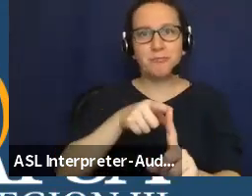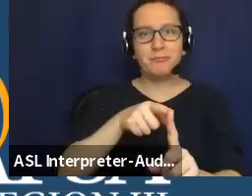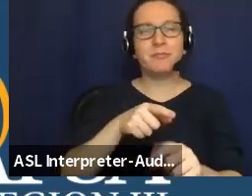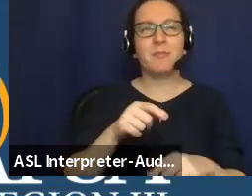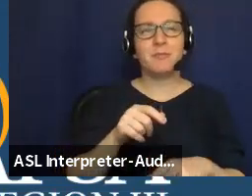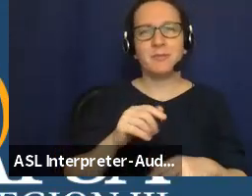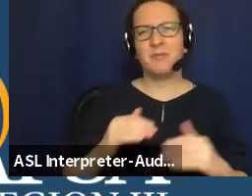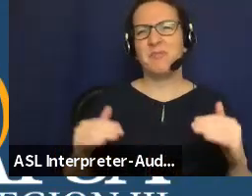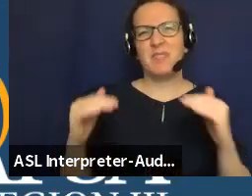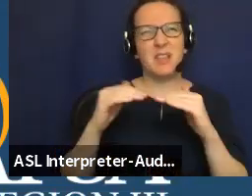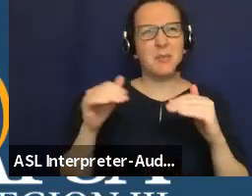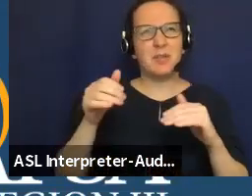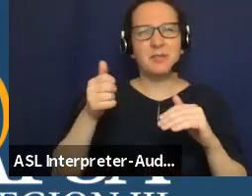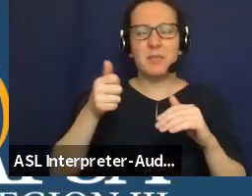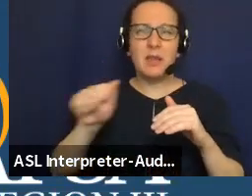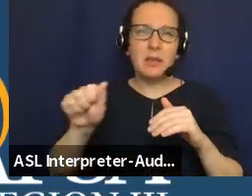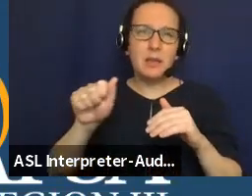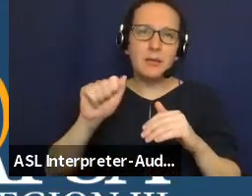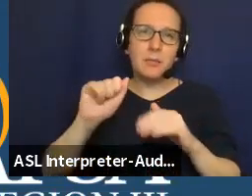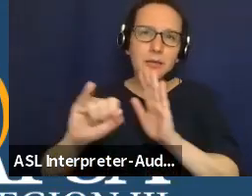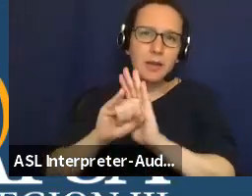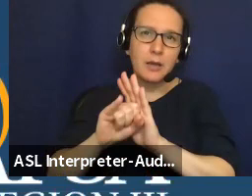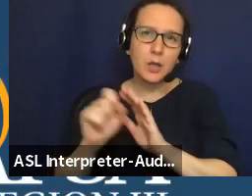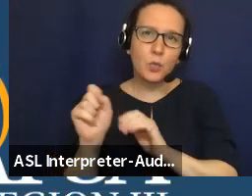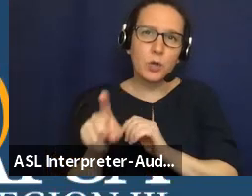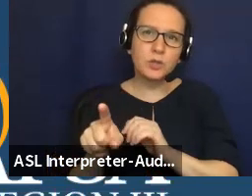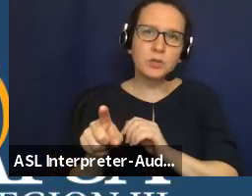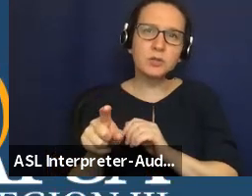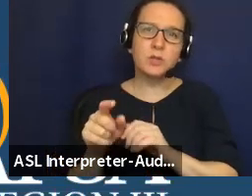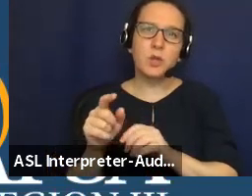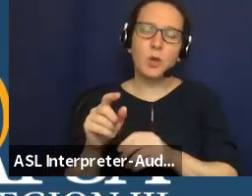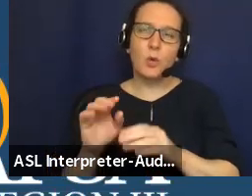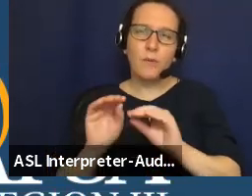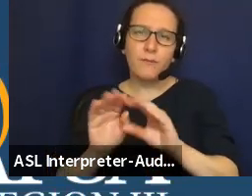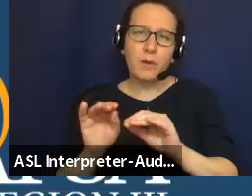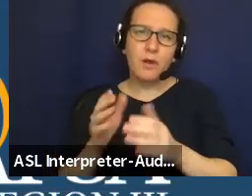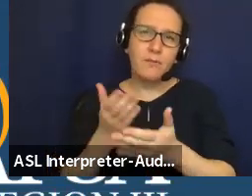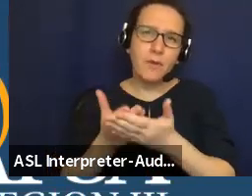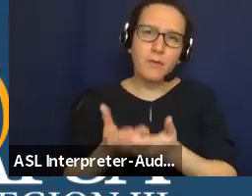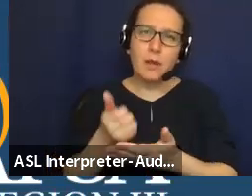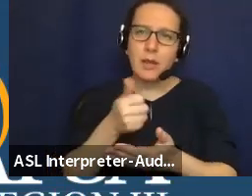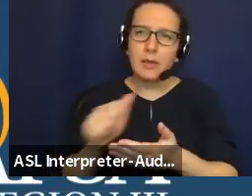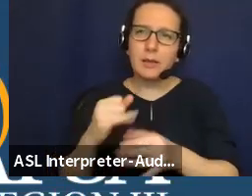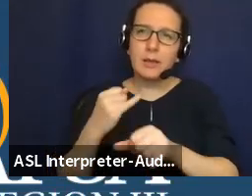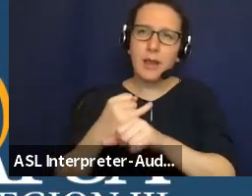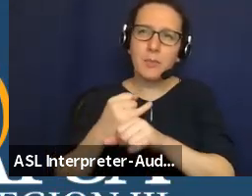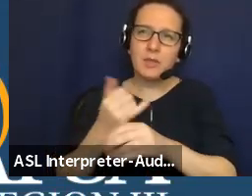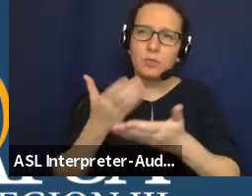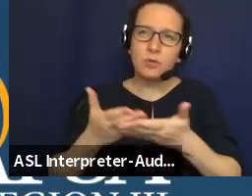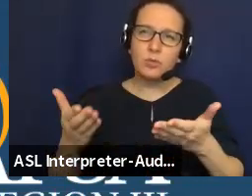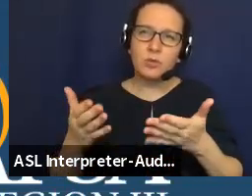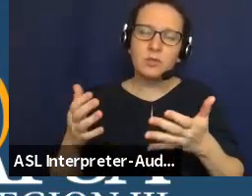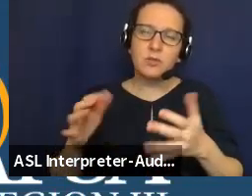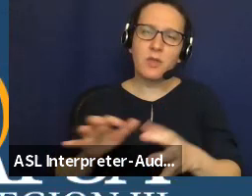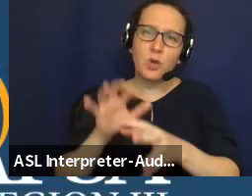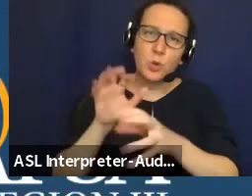any identity questions that they might have, or verifying any campus resources that they're used to using on campus, and